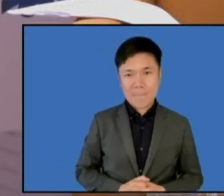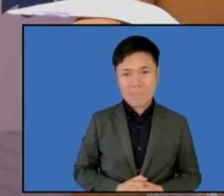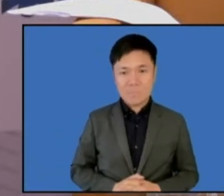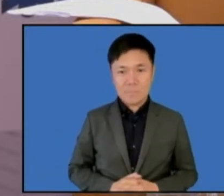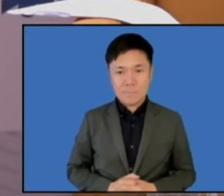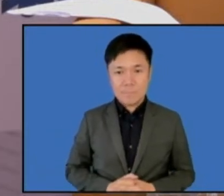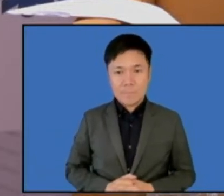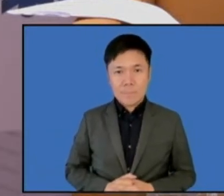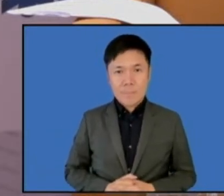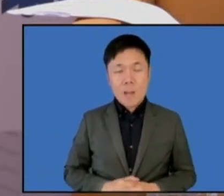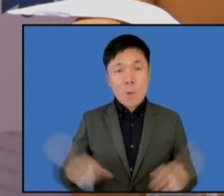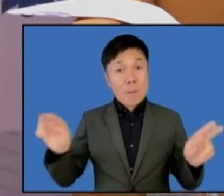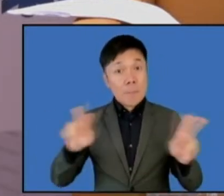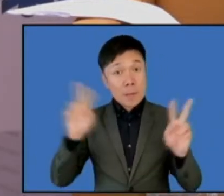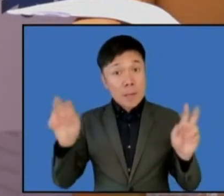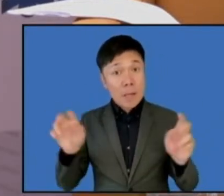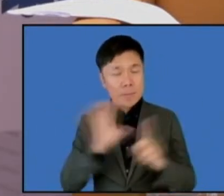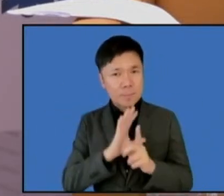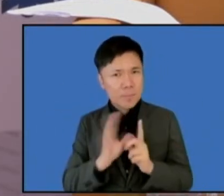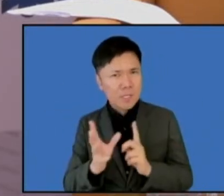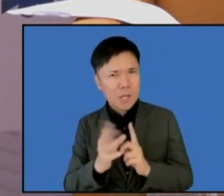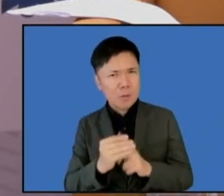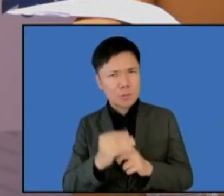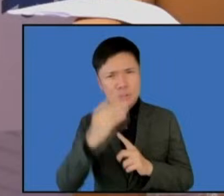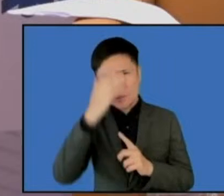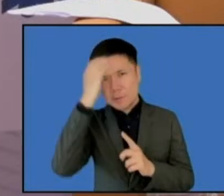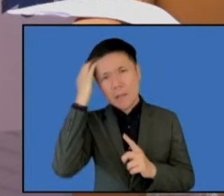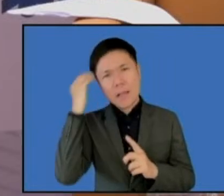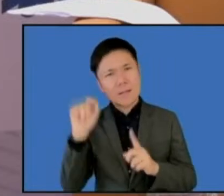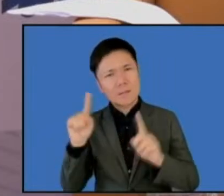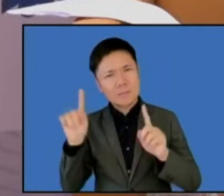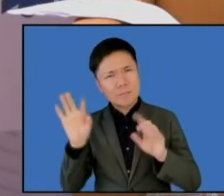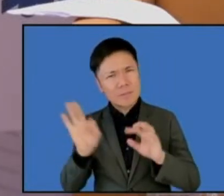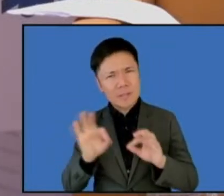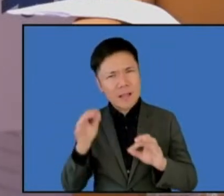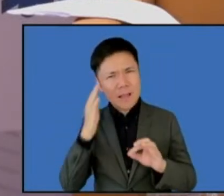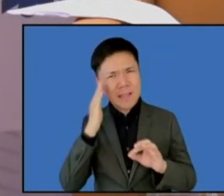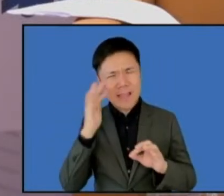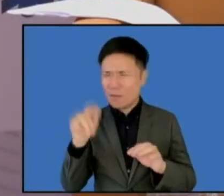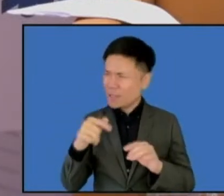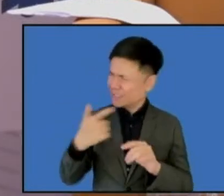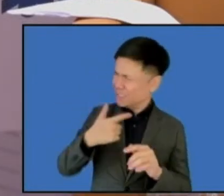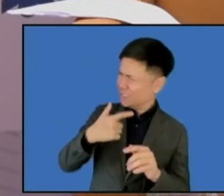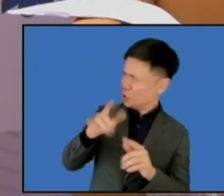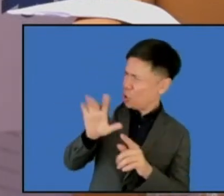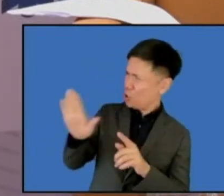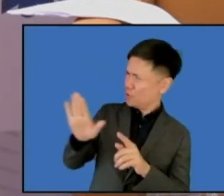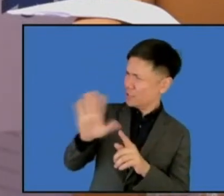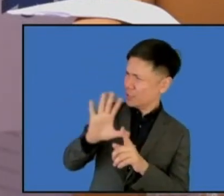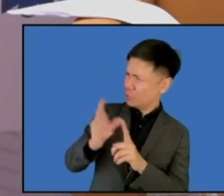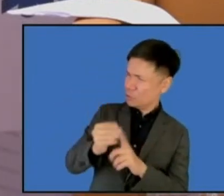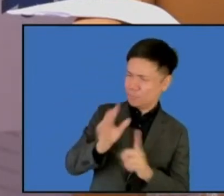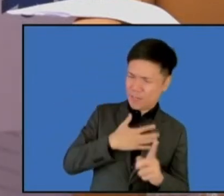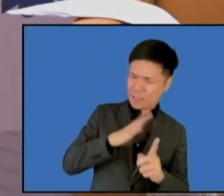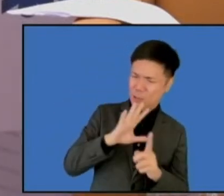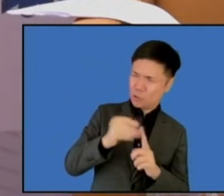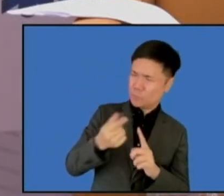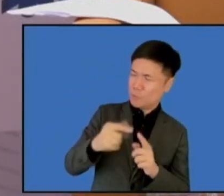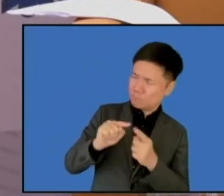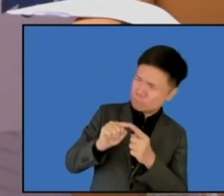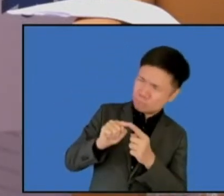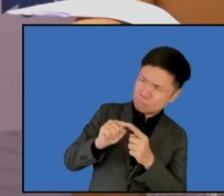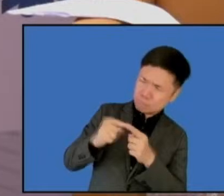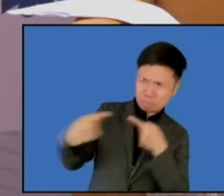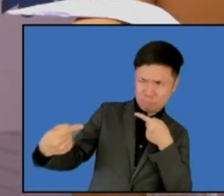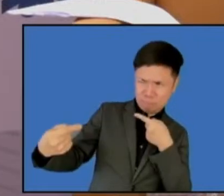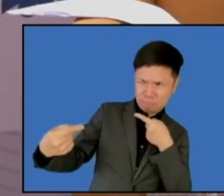So cultures can start finding their identities as opposites of each other. Yeah. So